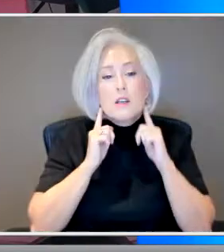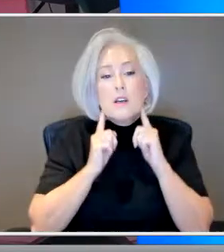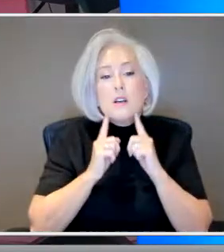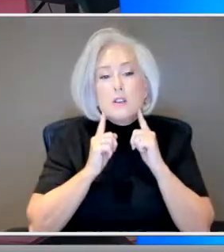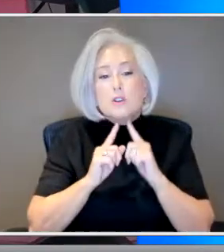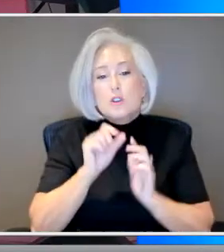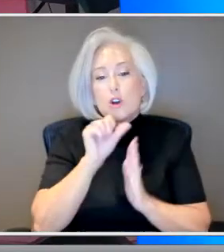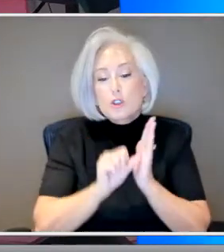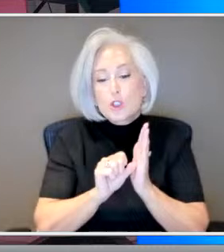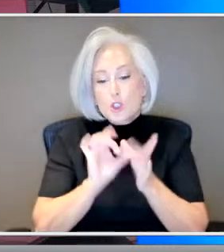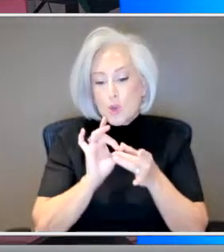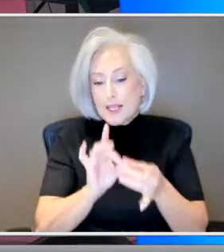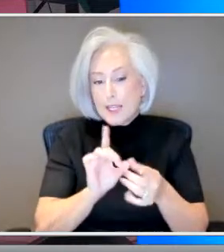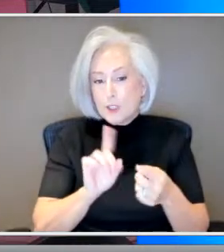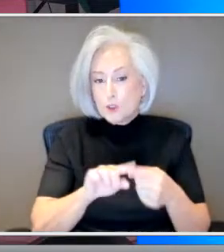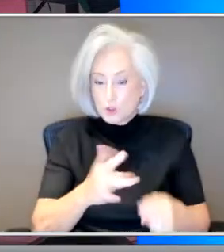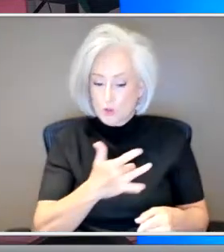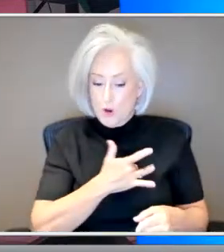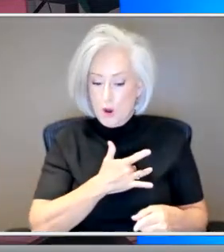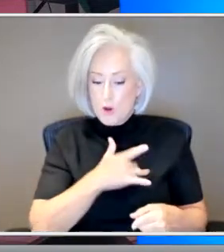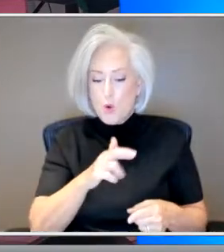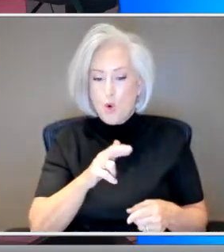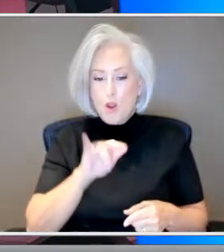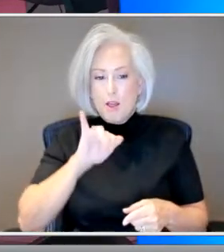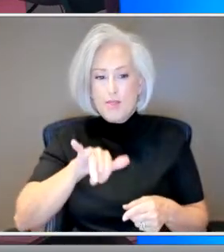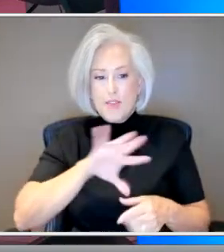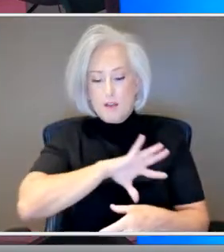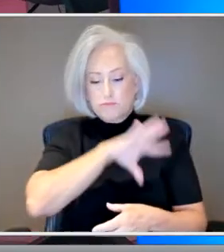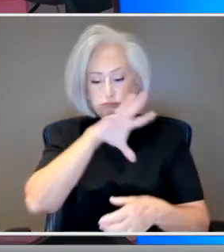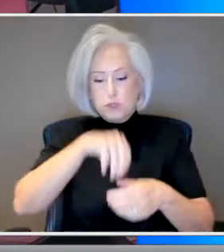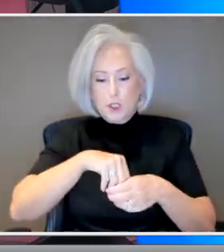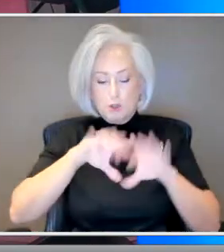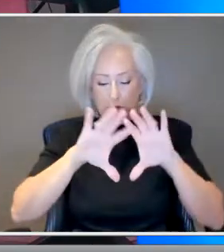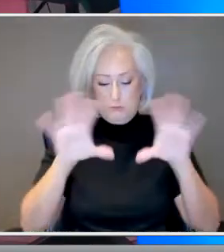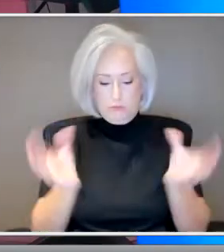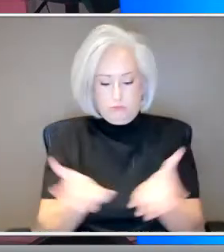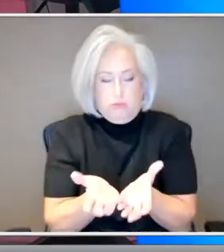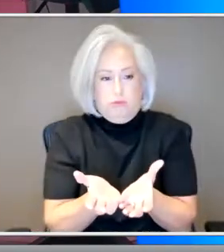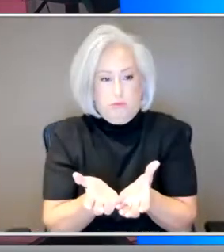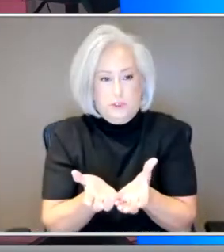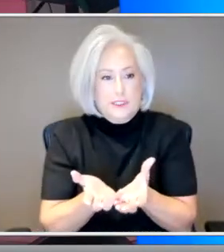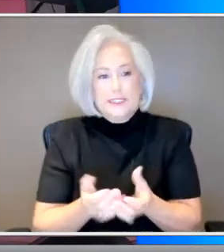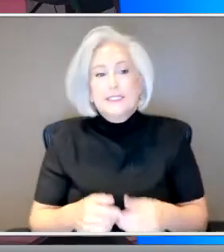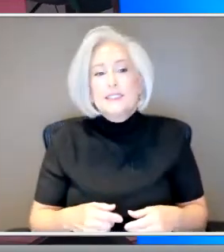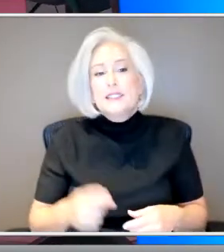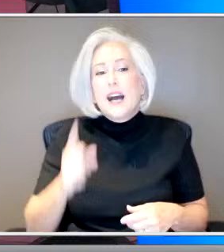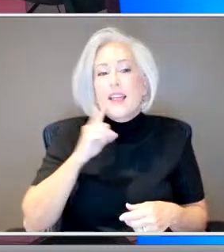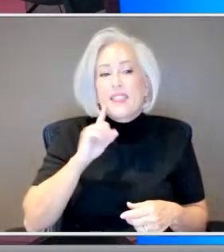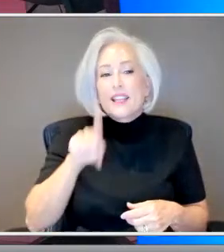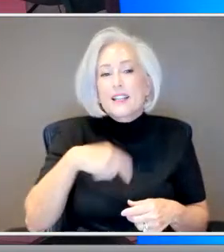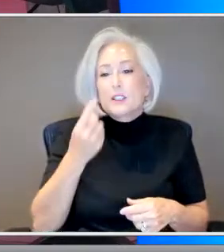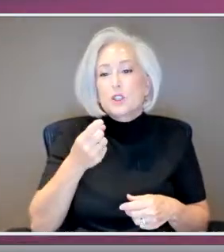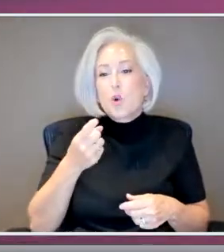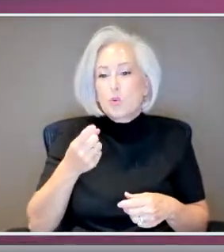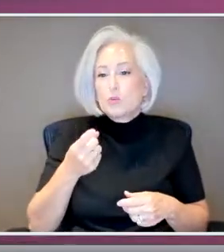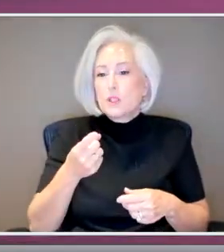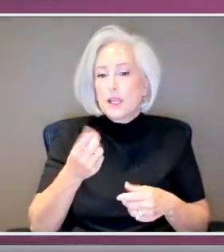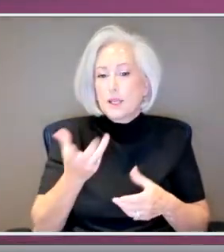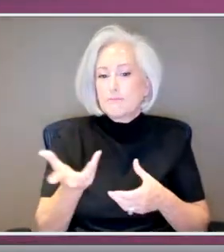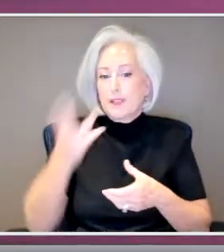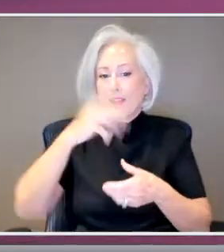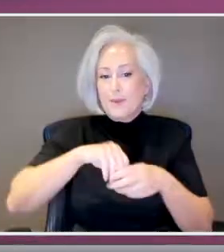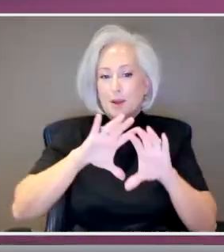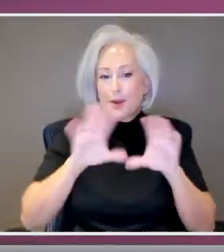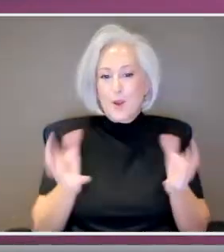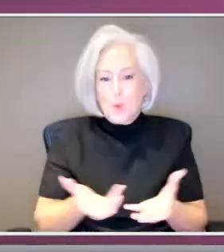another layer of the onion that you have to deal with? I think it's just another layer of the onion that you have to deal with. Another surprise Yeah. thing